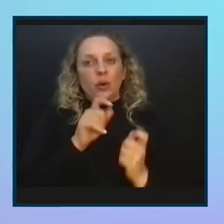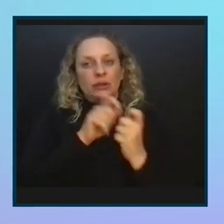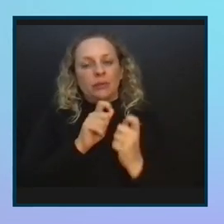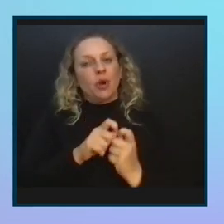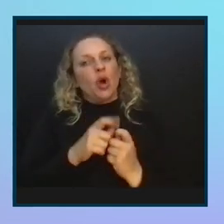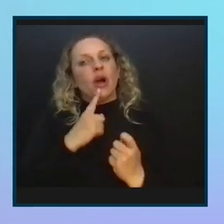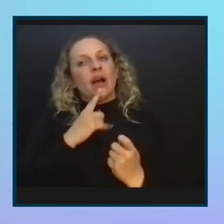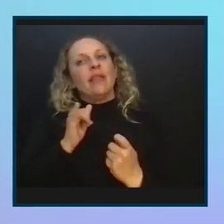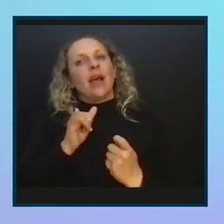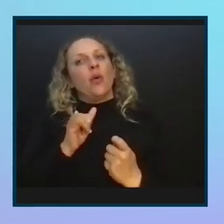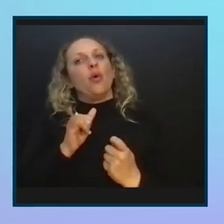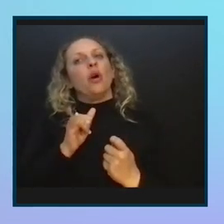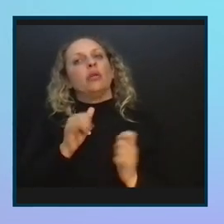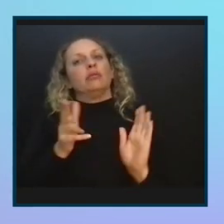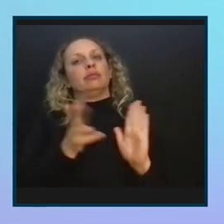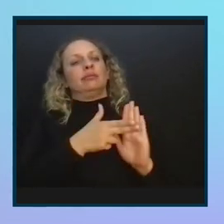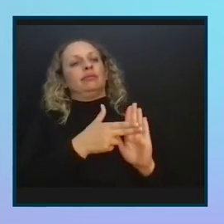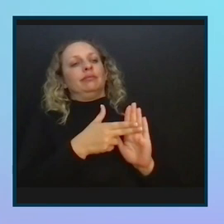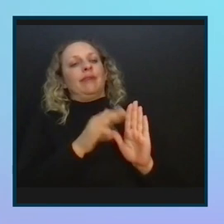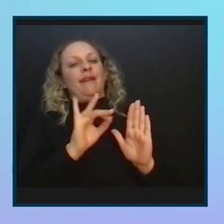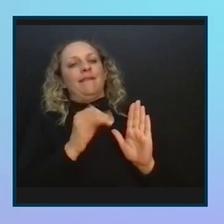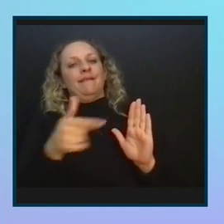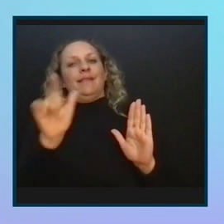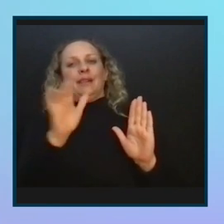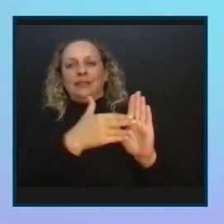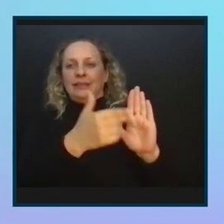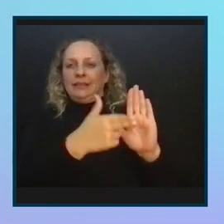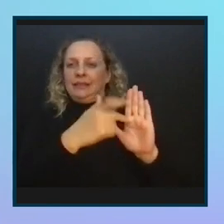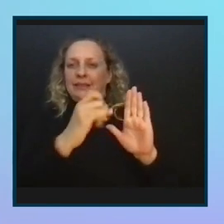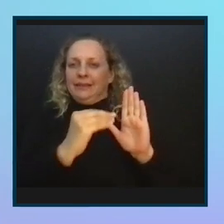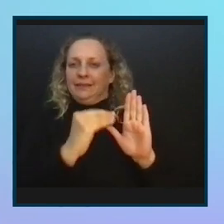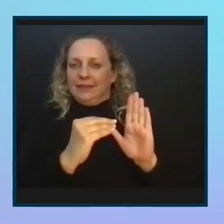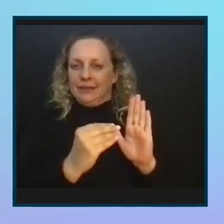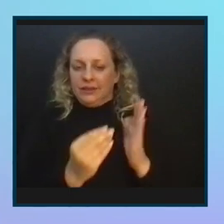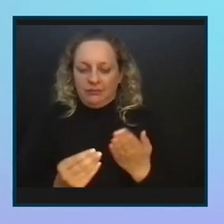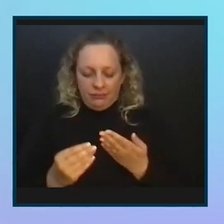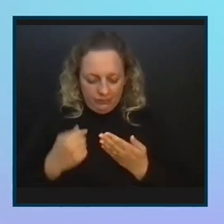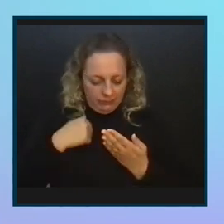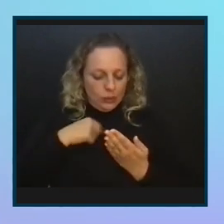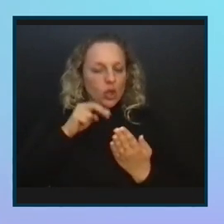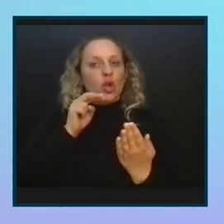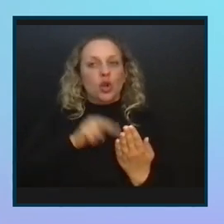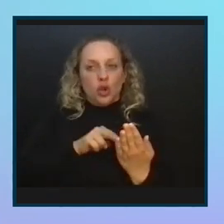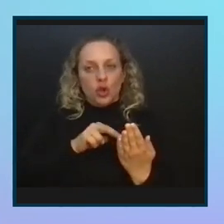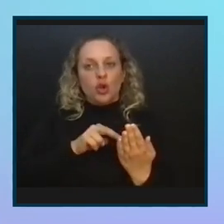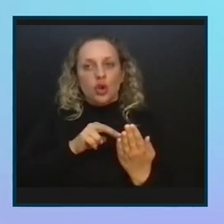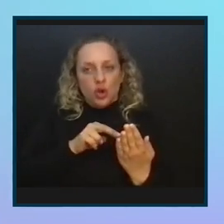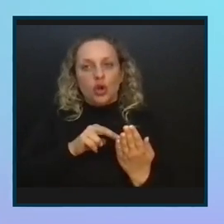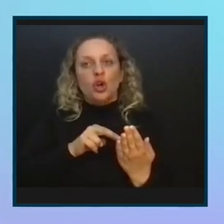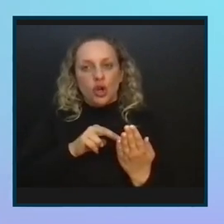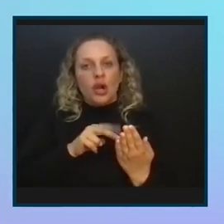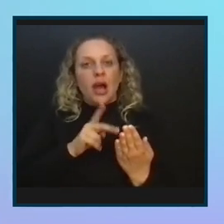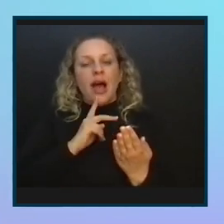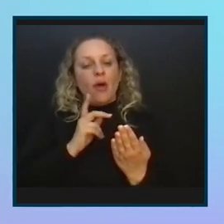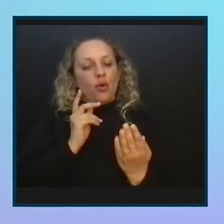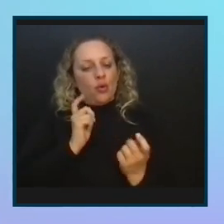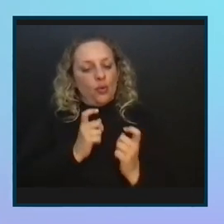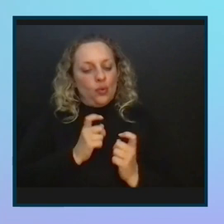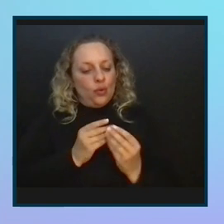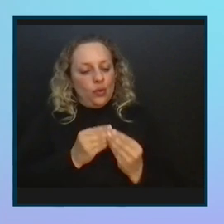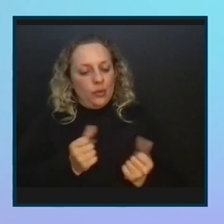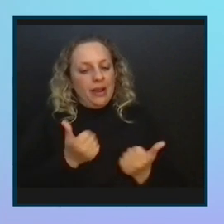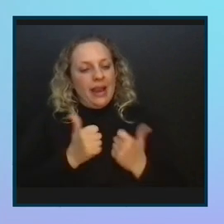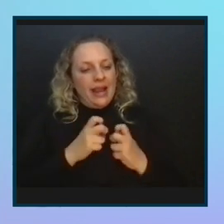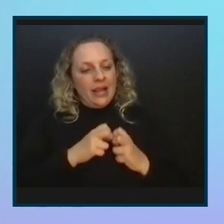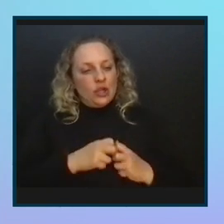they would flag it for us and bring it back to us. And then at that point, we would take a closer look and remediate any issues that came